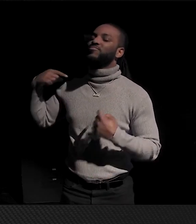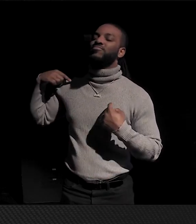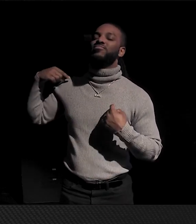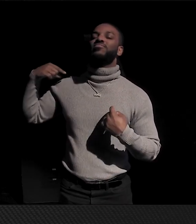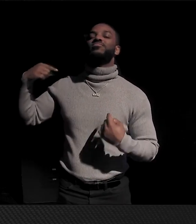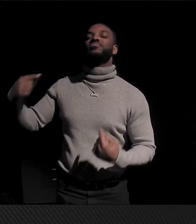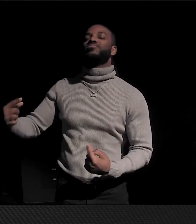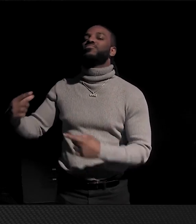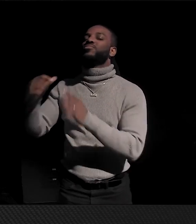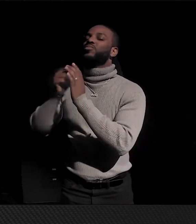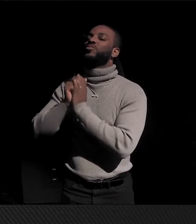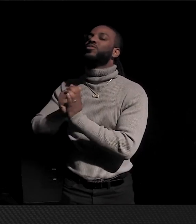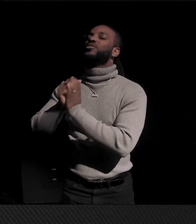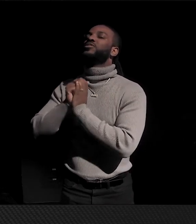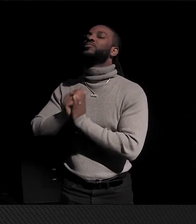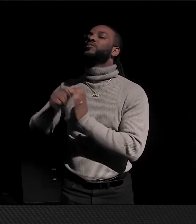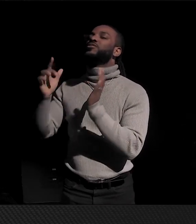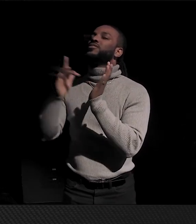you, Jesus.